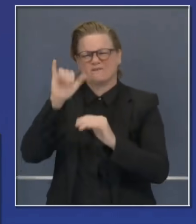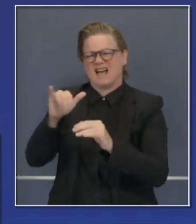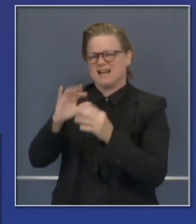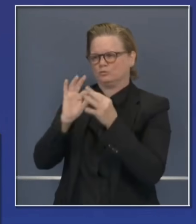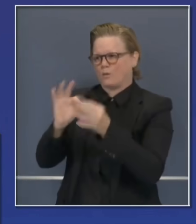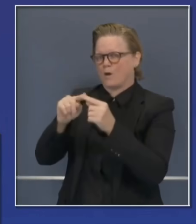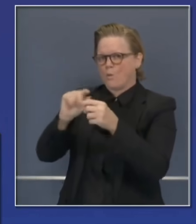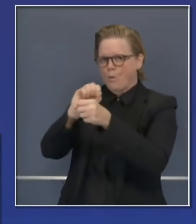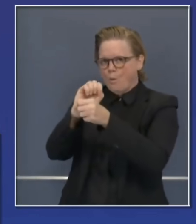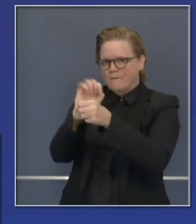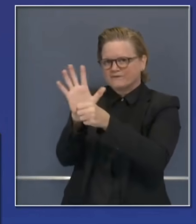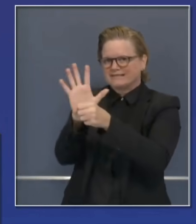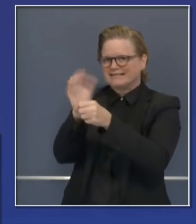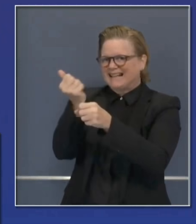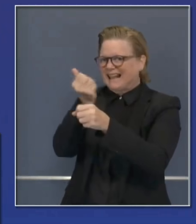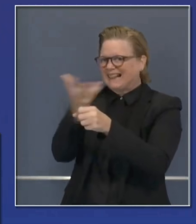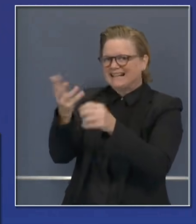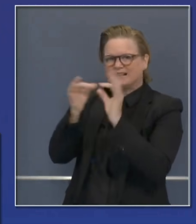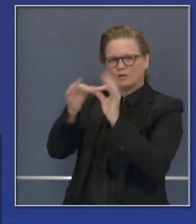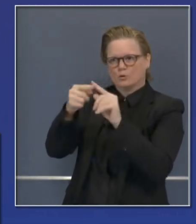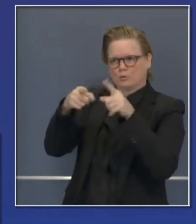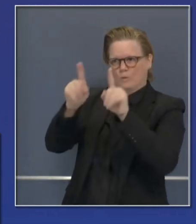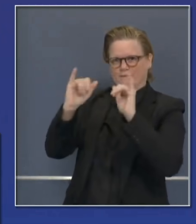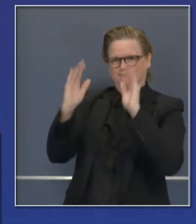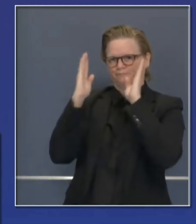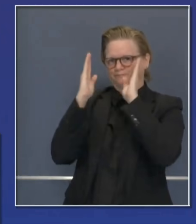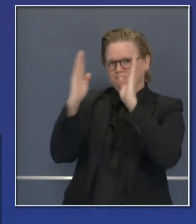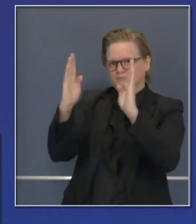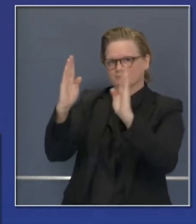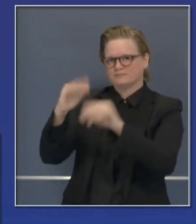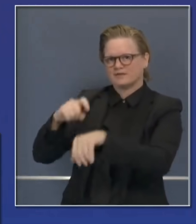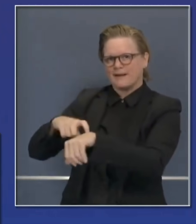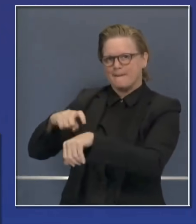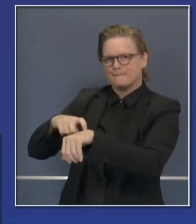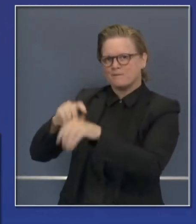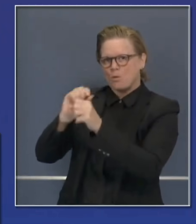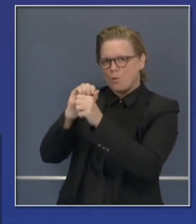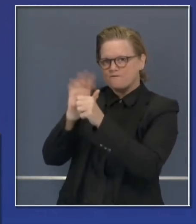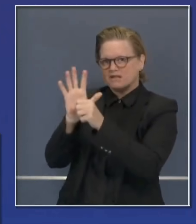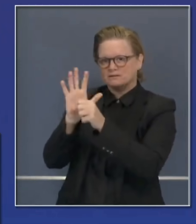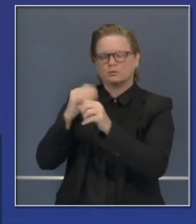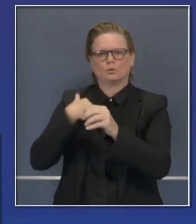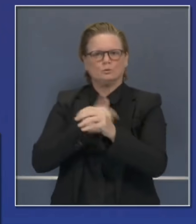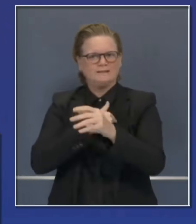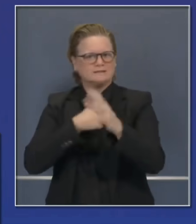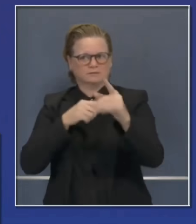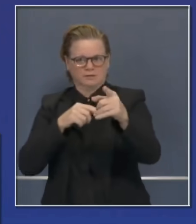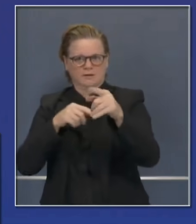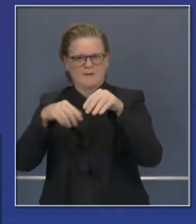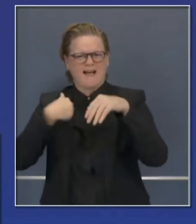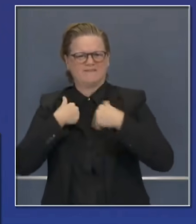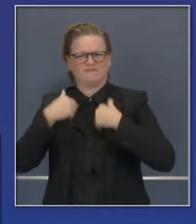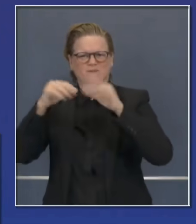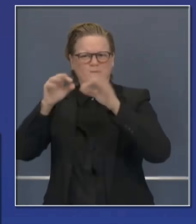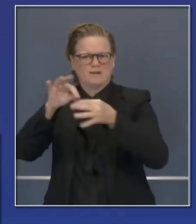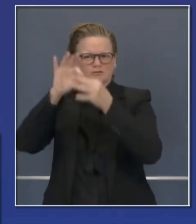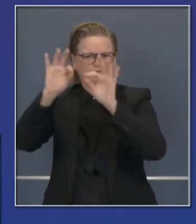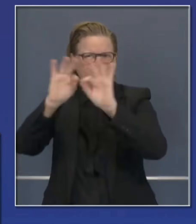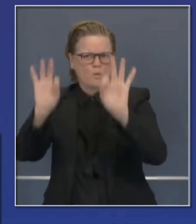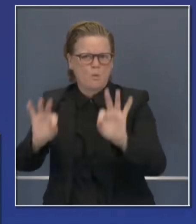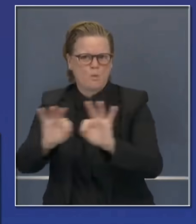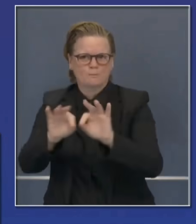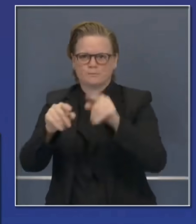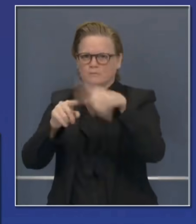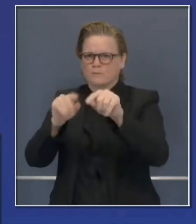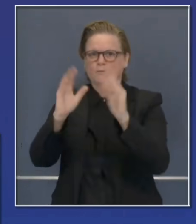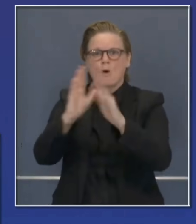COVID-19.ca.gov website. It's a good first site, which will direct you to the appropriate agencies, the appropriate forms,